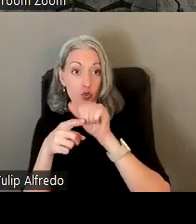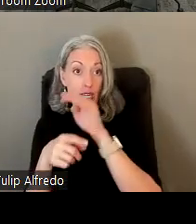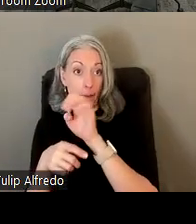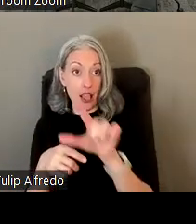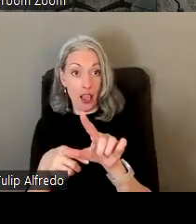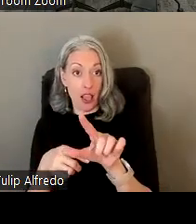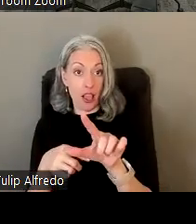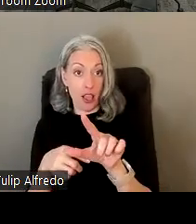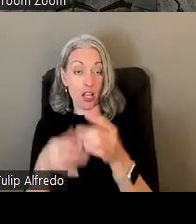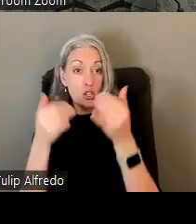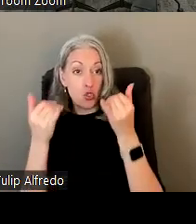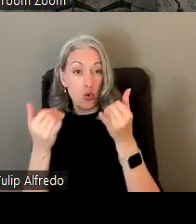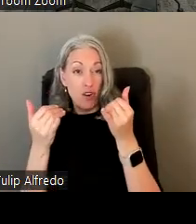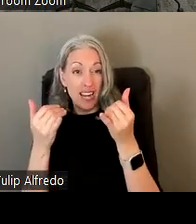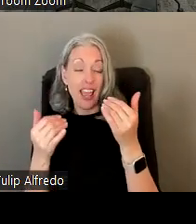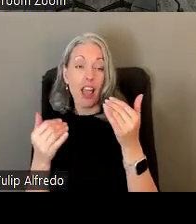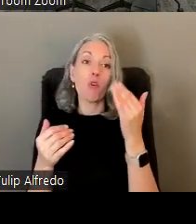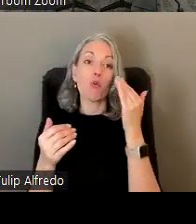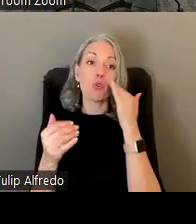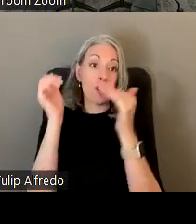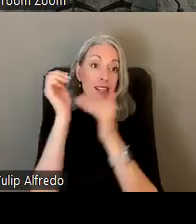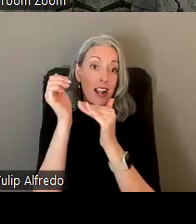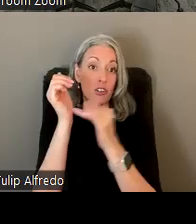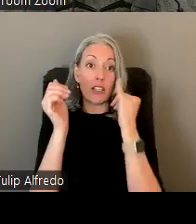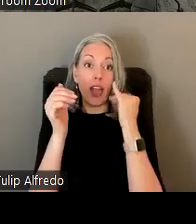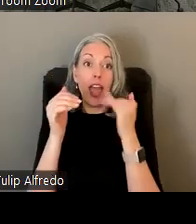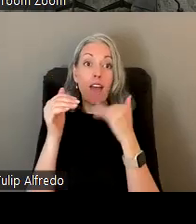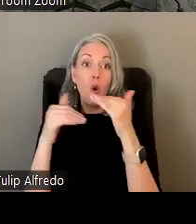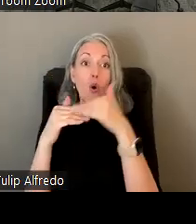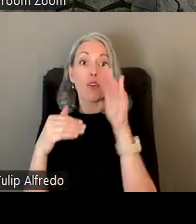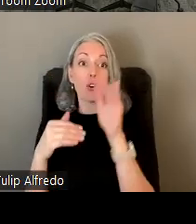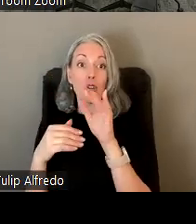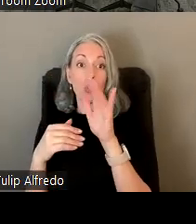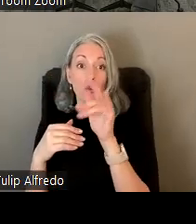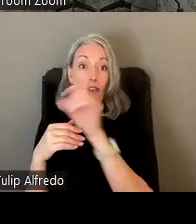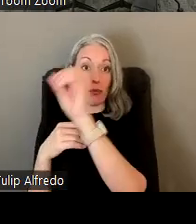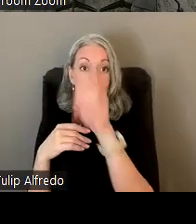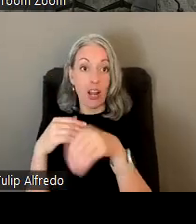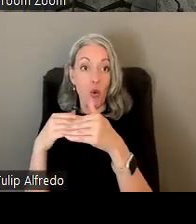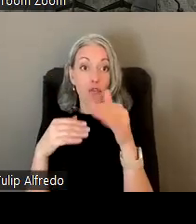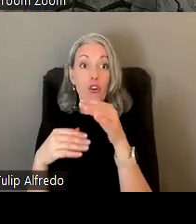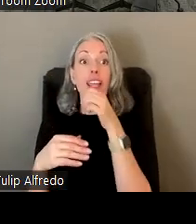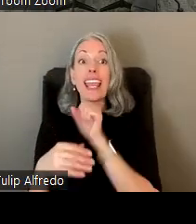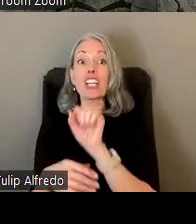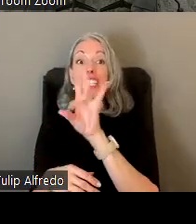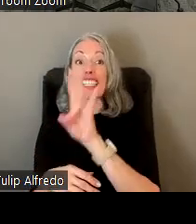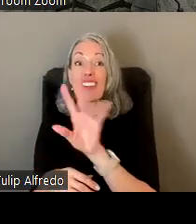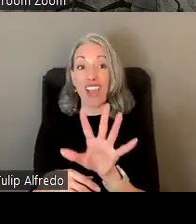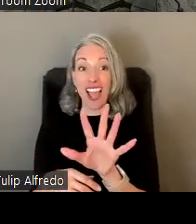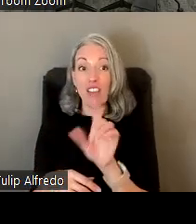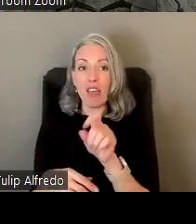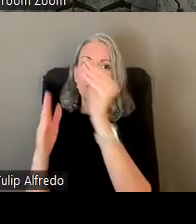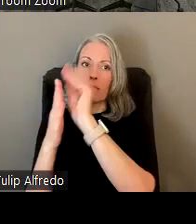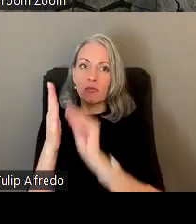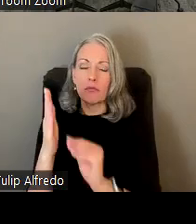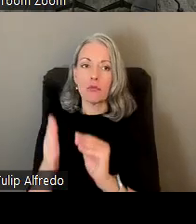currently physicians that if they have over 25% of their patient population is over 75, they have to complete